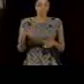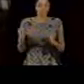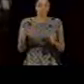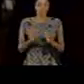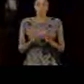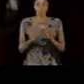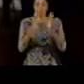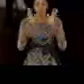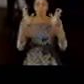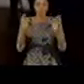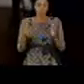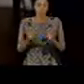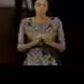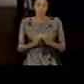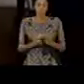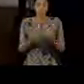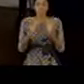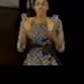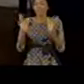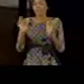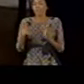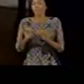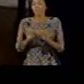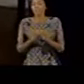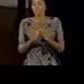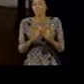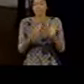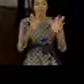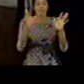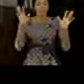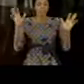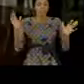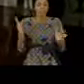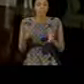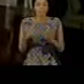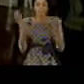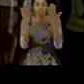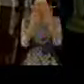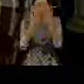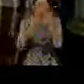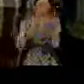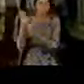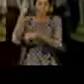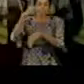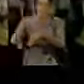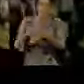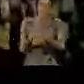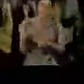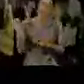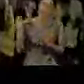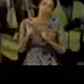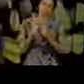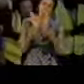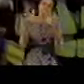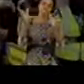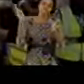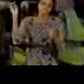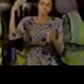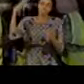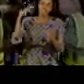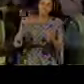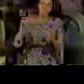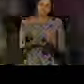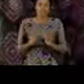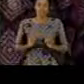the brighter the life that shines, shine. The darker the night, the brighter the life